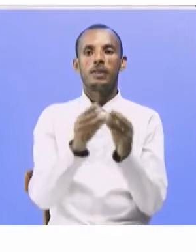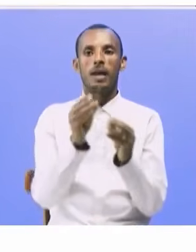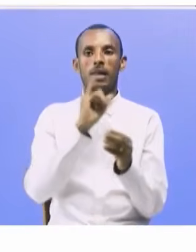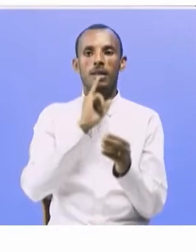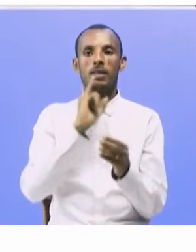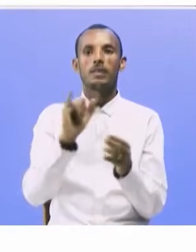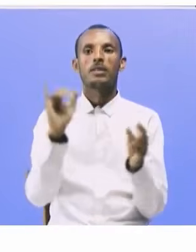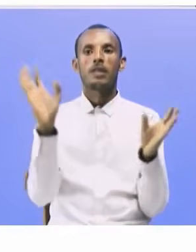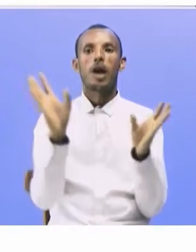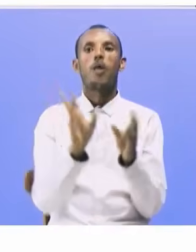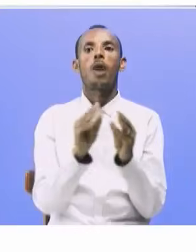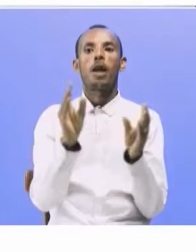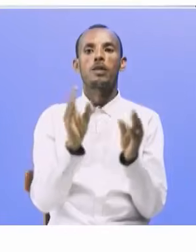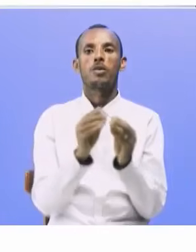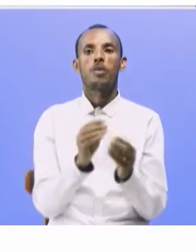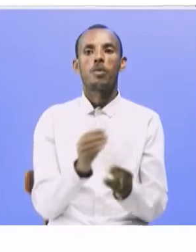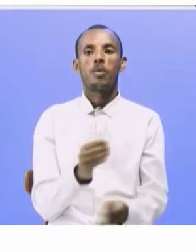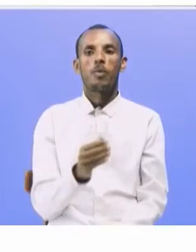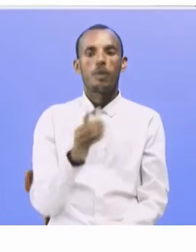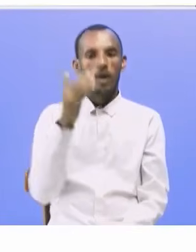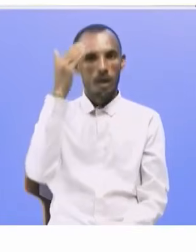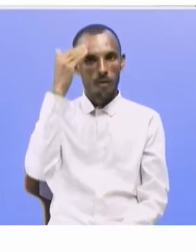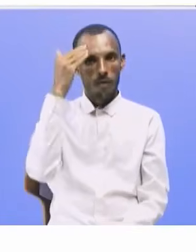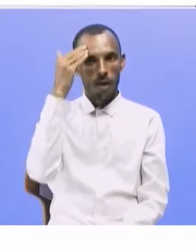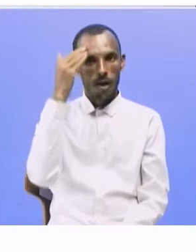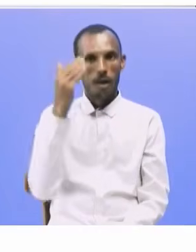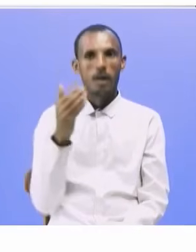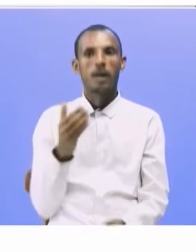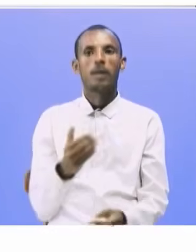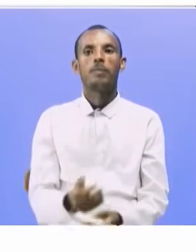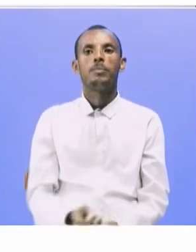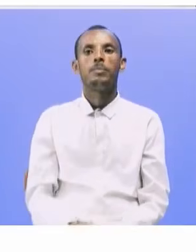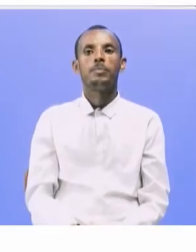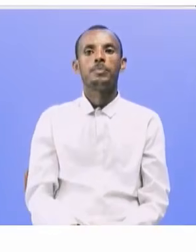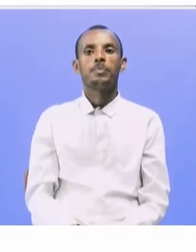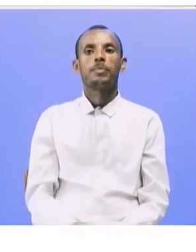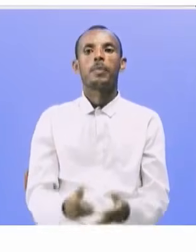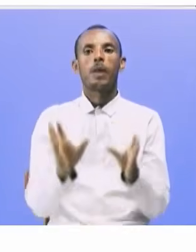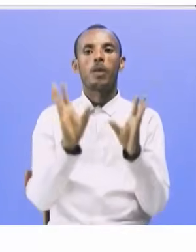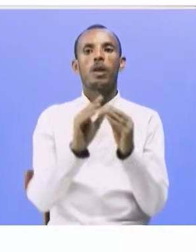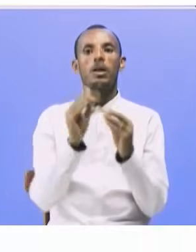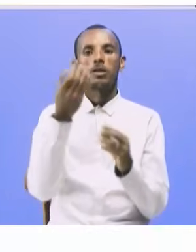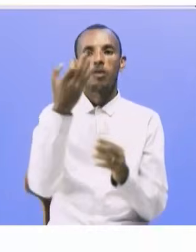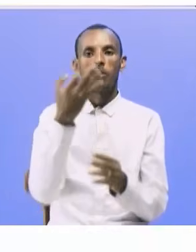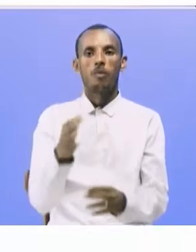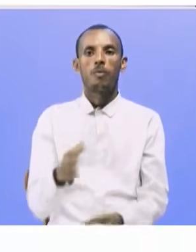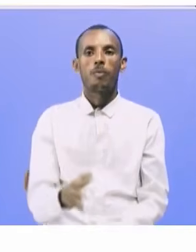a collection. It's a collection of